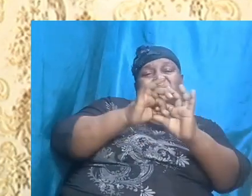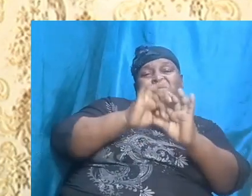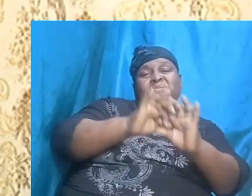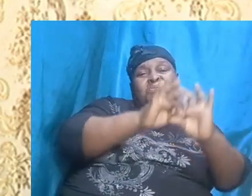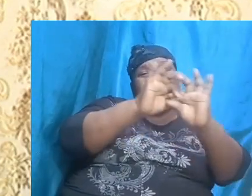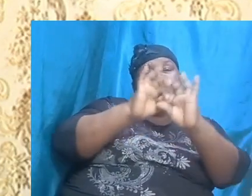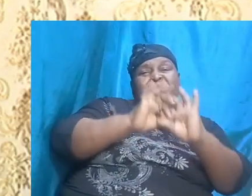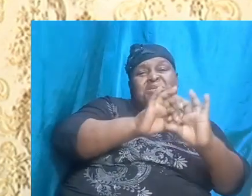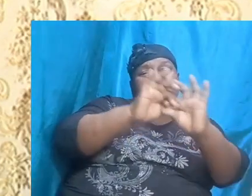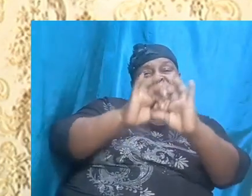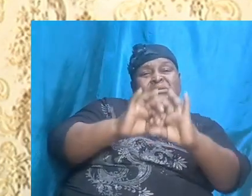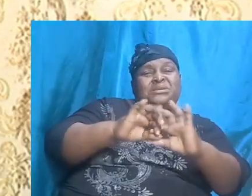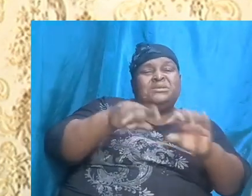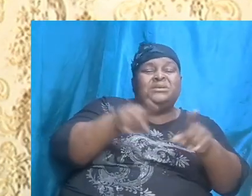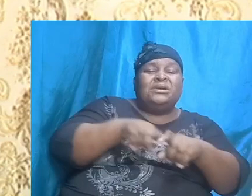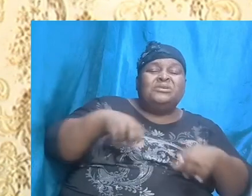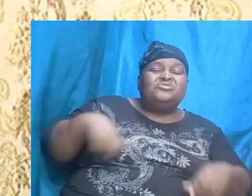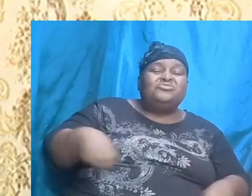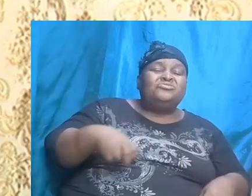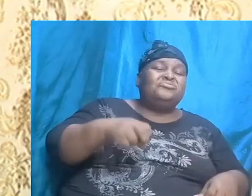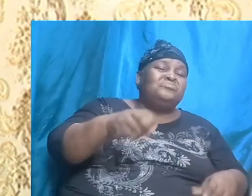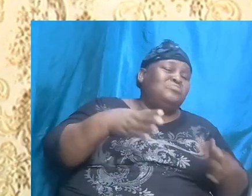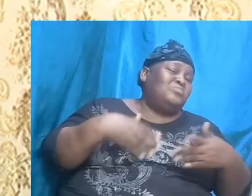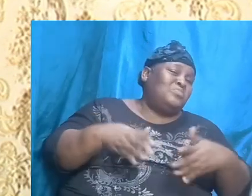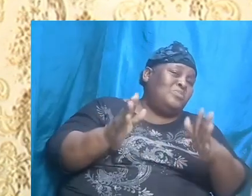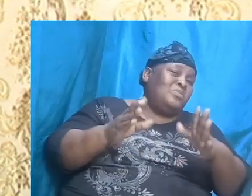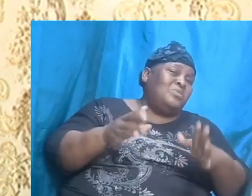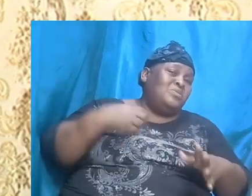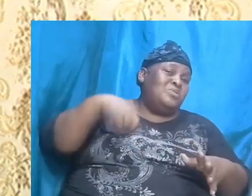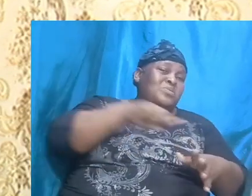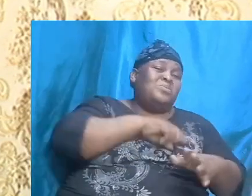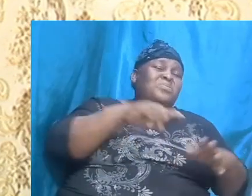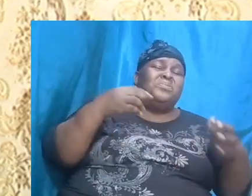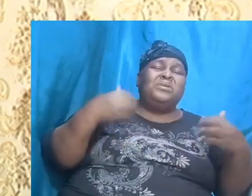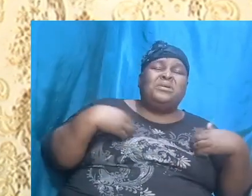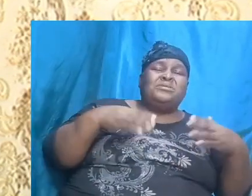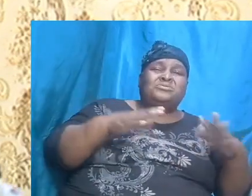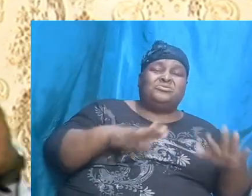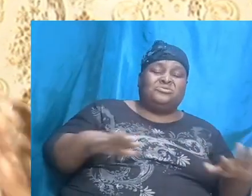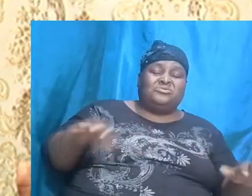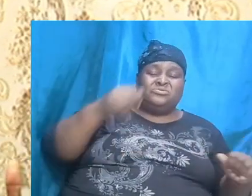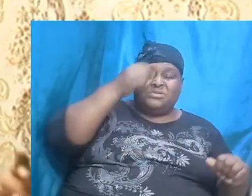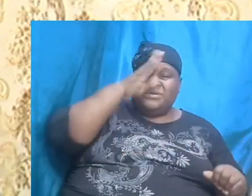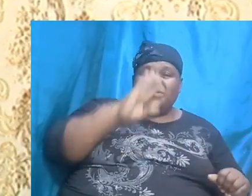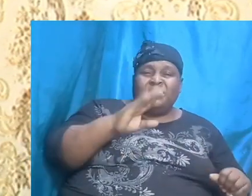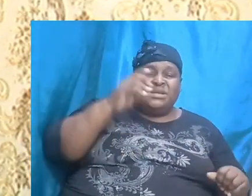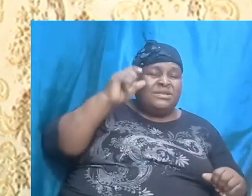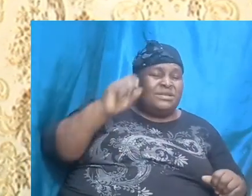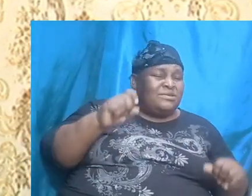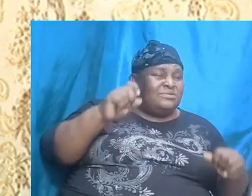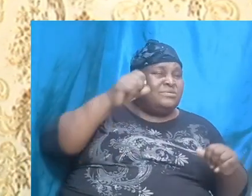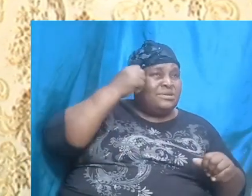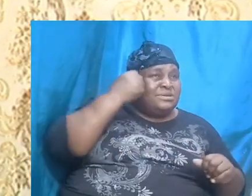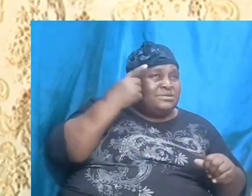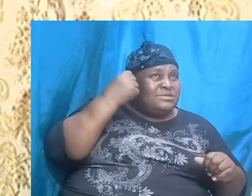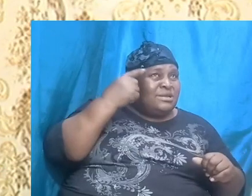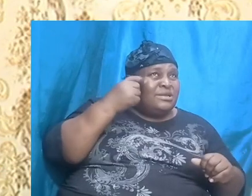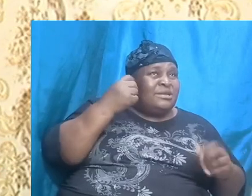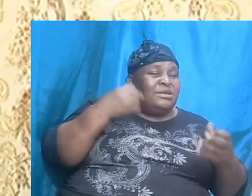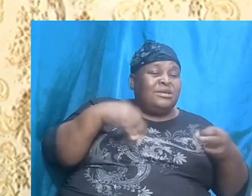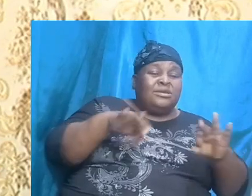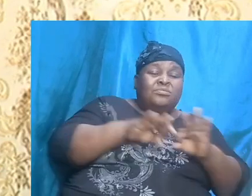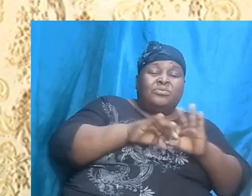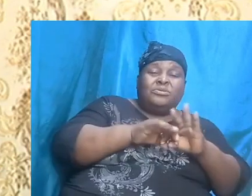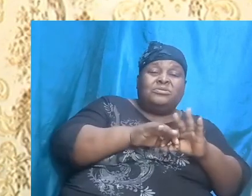way, in a similar way, we as children of God, amen, need to understand that as important as it was, and to